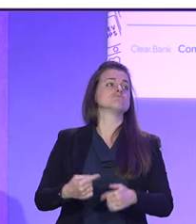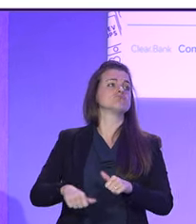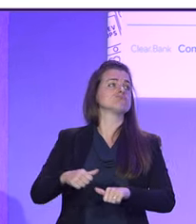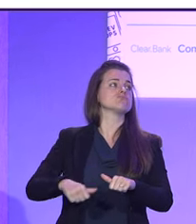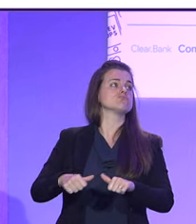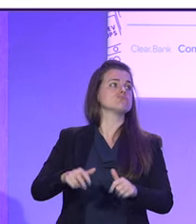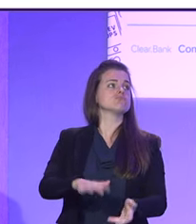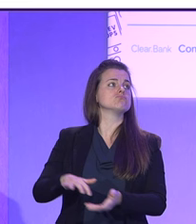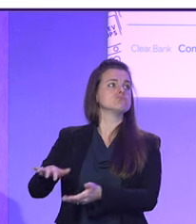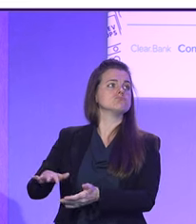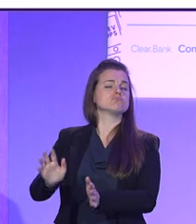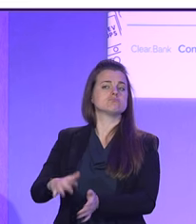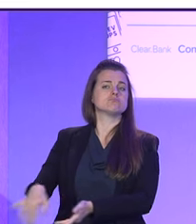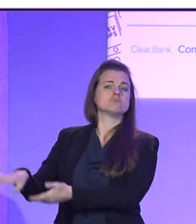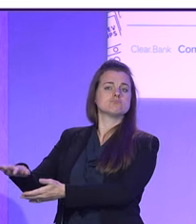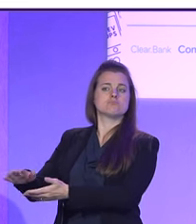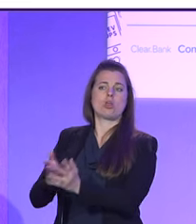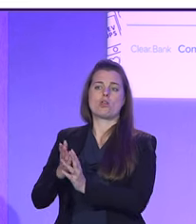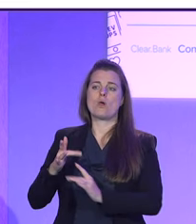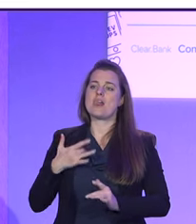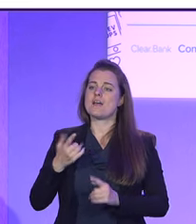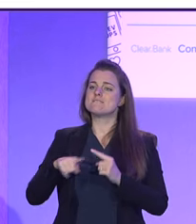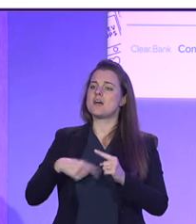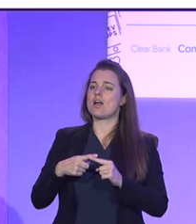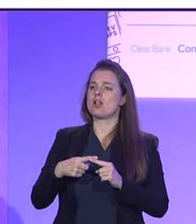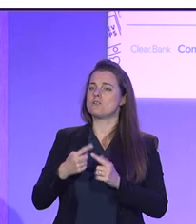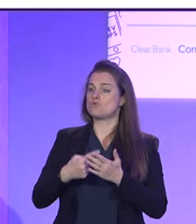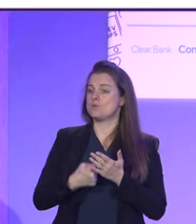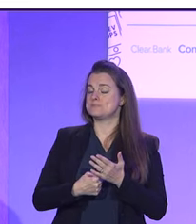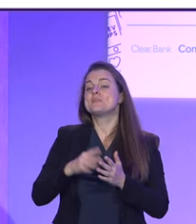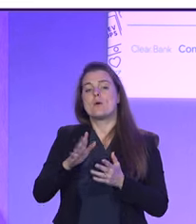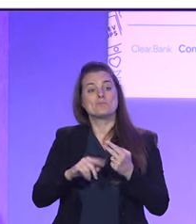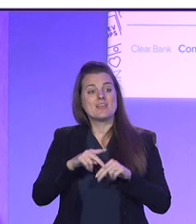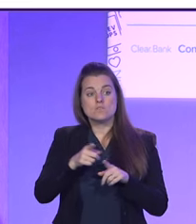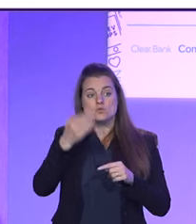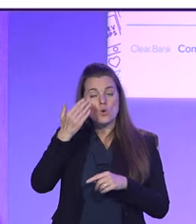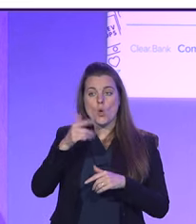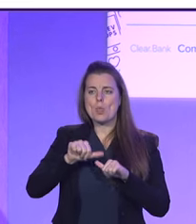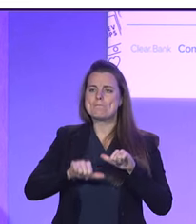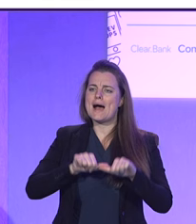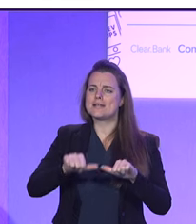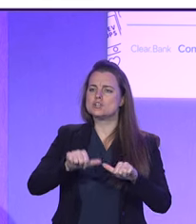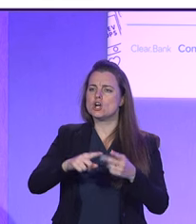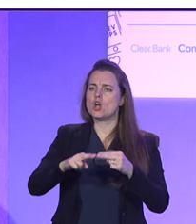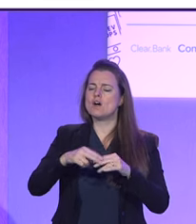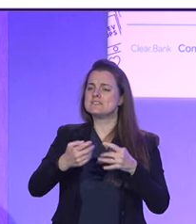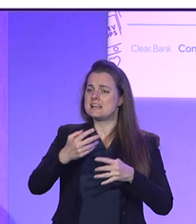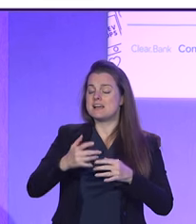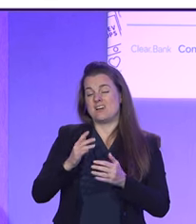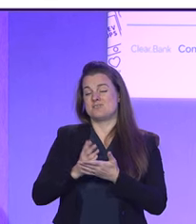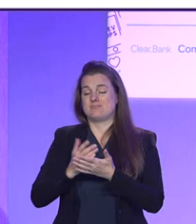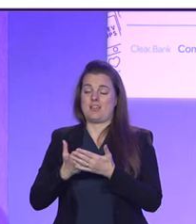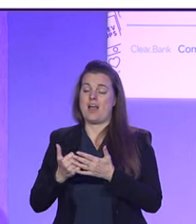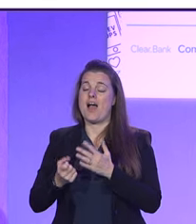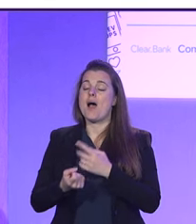this service, the lifecycle rules. If you don't know your pattern of data, and this is sometimes the case when you introduce a new service, a new